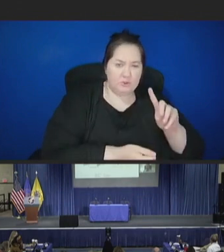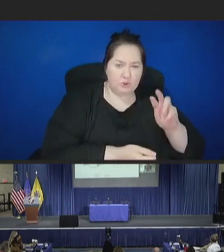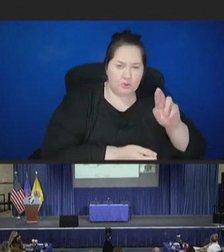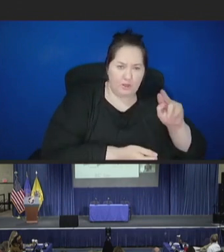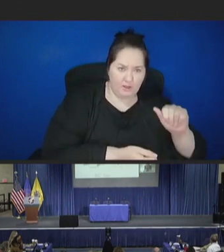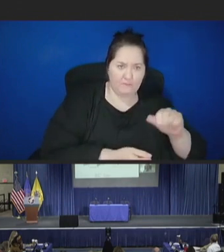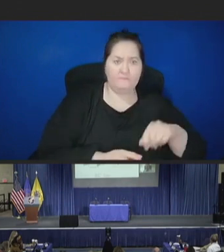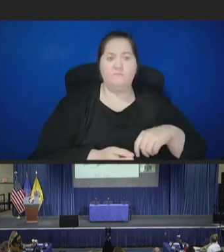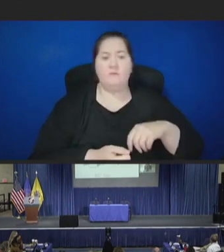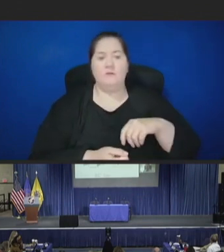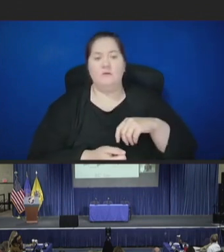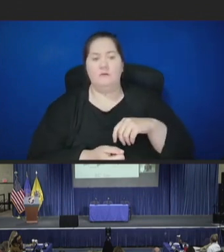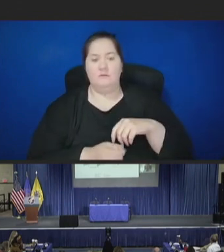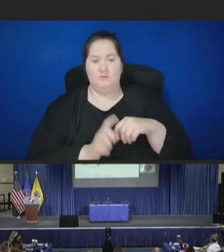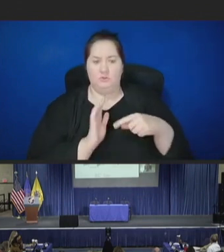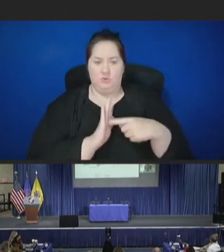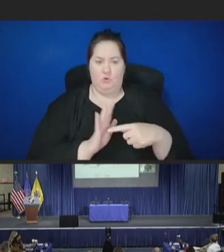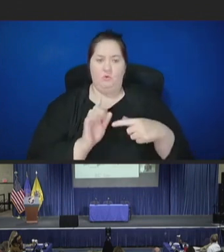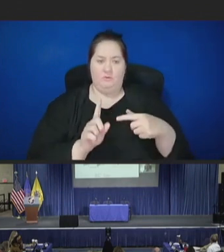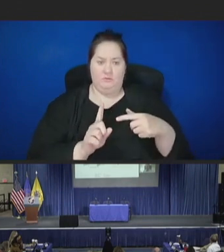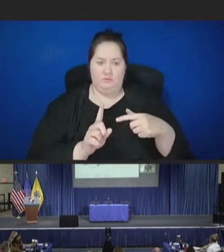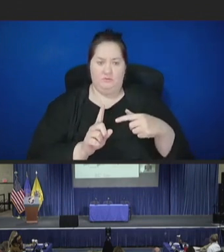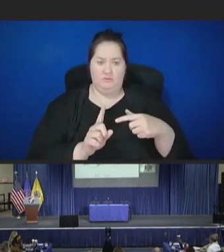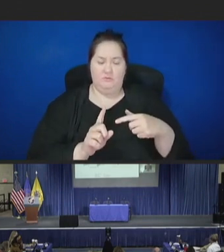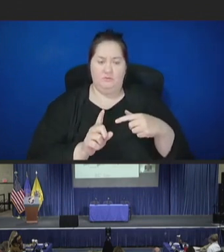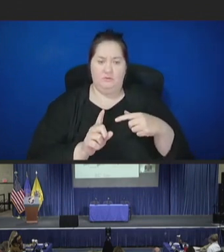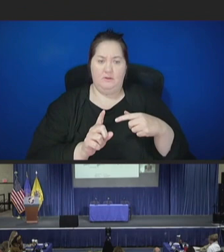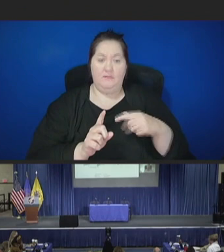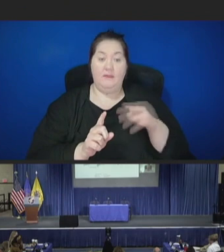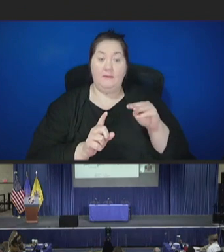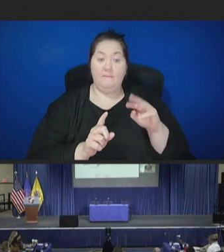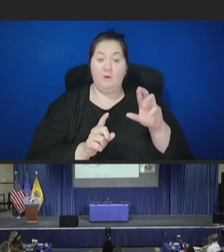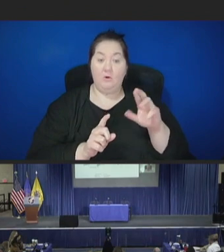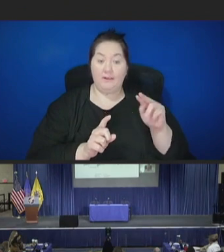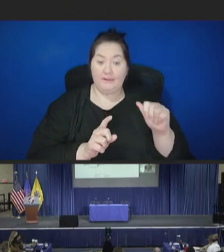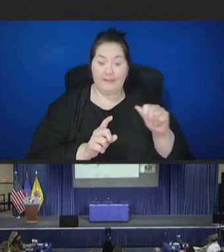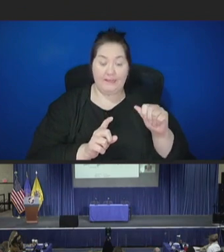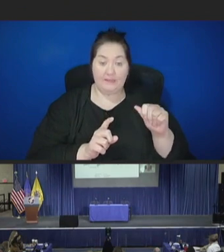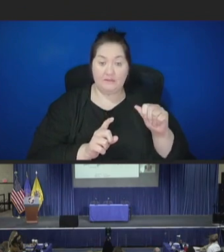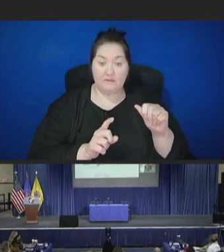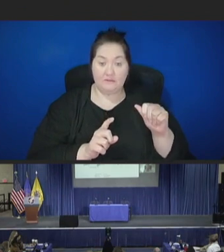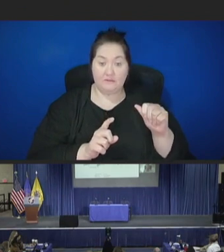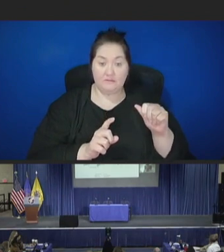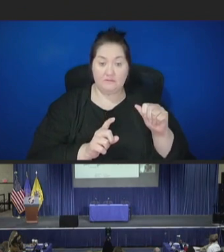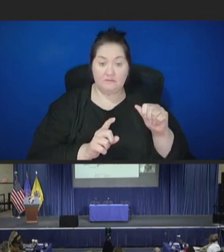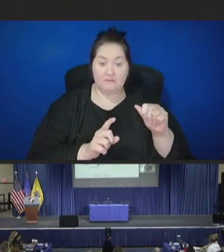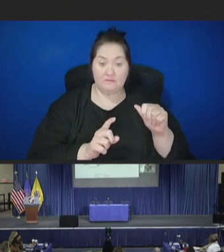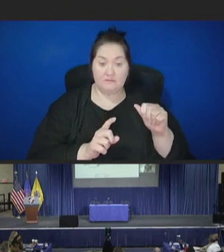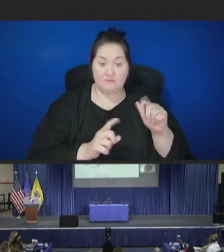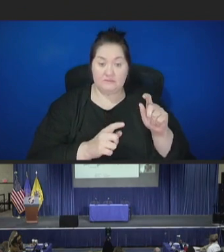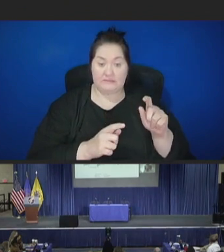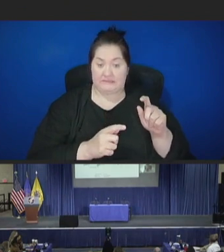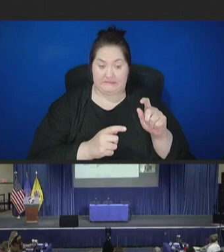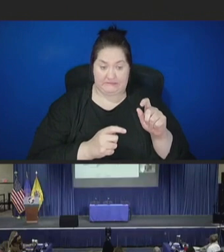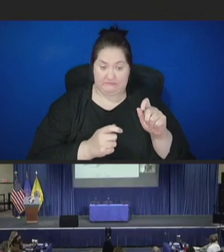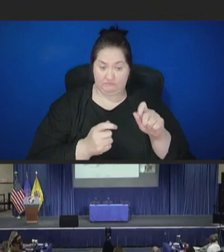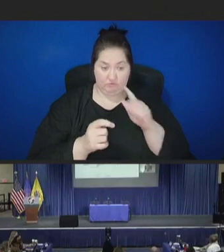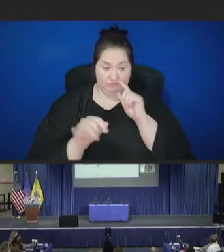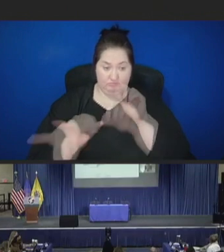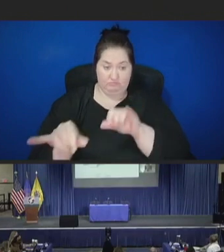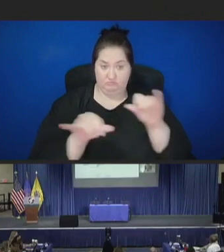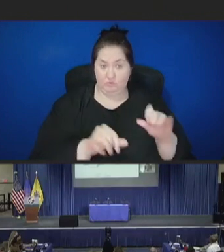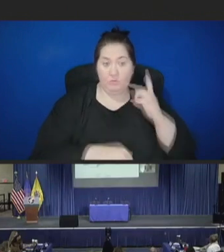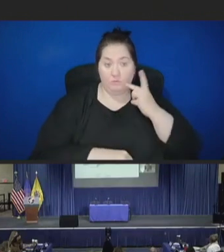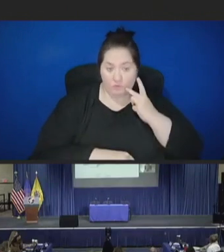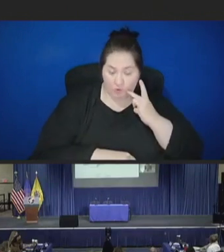immunogen shown on the right here. And the mRNA did exactly pretty much equivalent to the protein